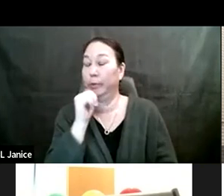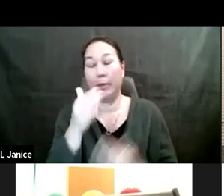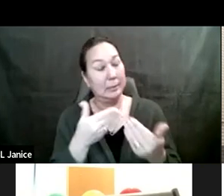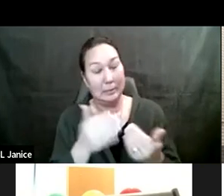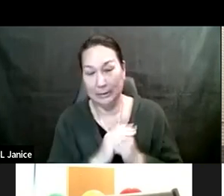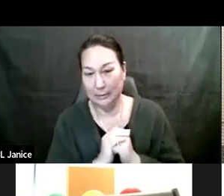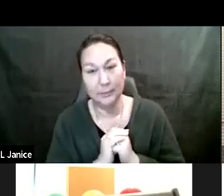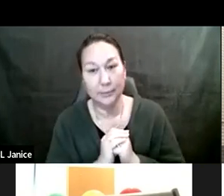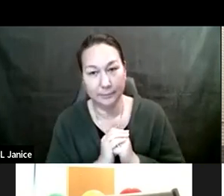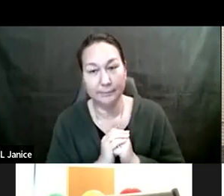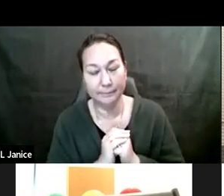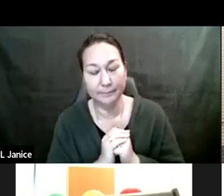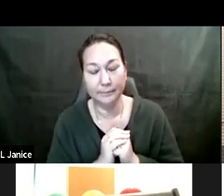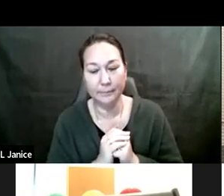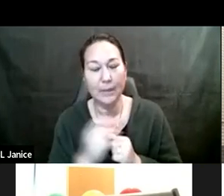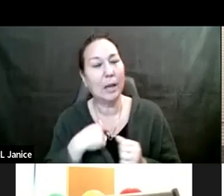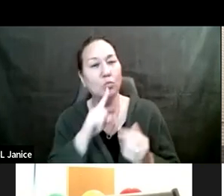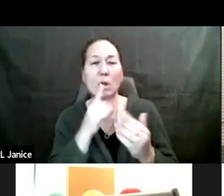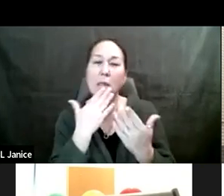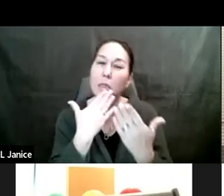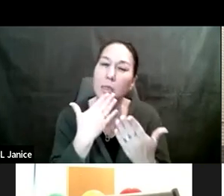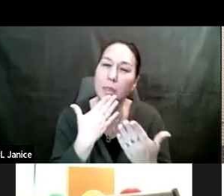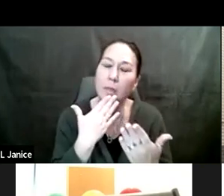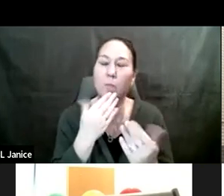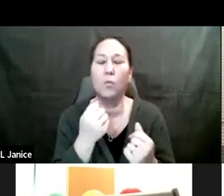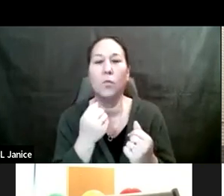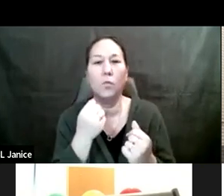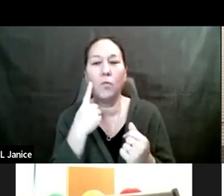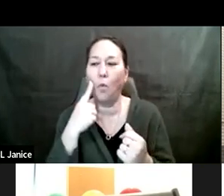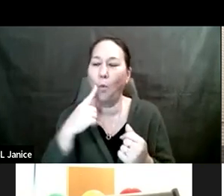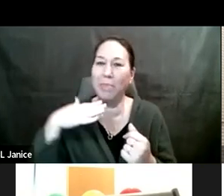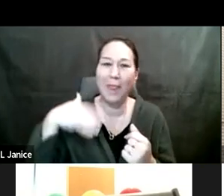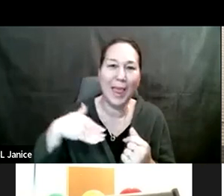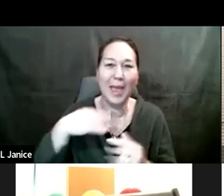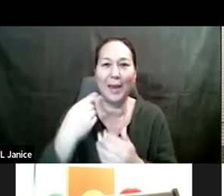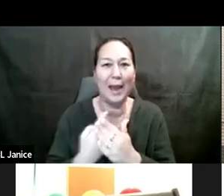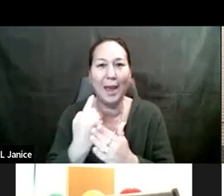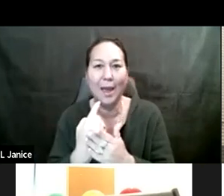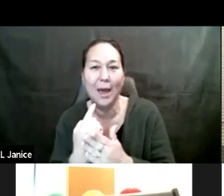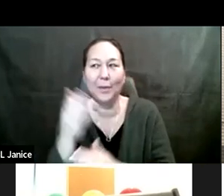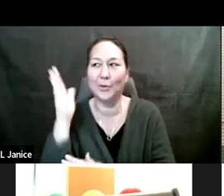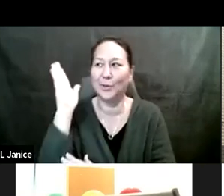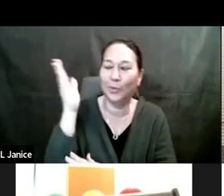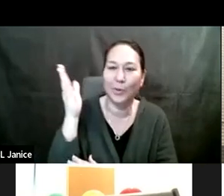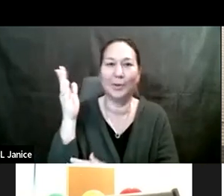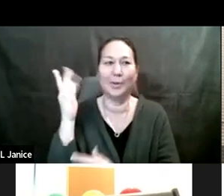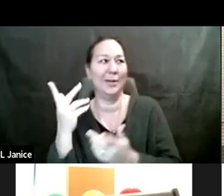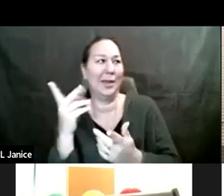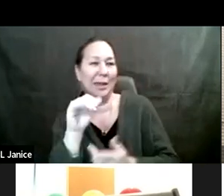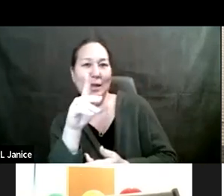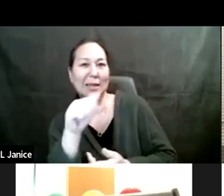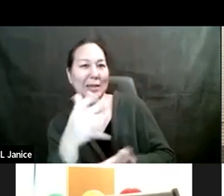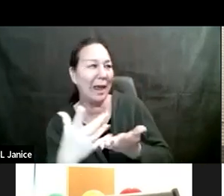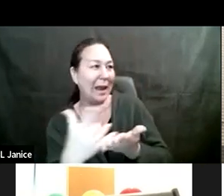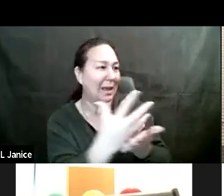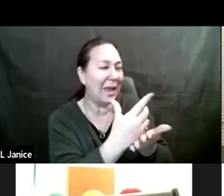it um you know I'm very thankful to the the the late hours of presentation generation and data Gathering